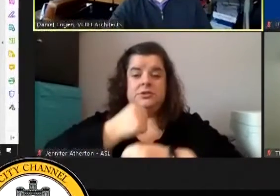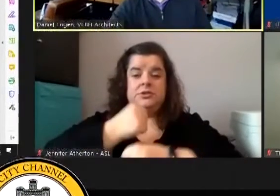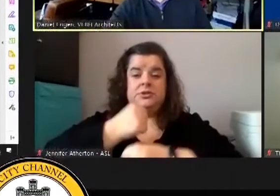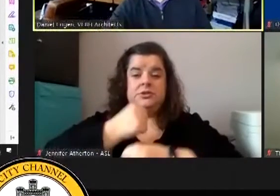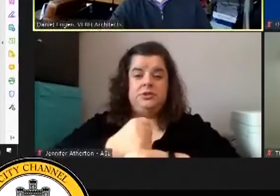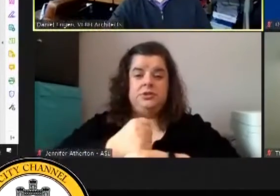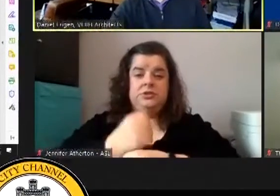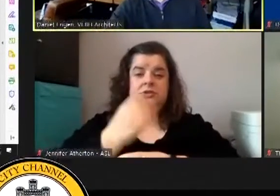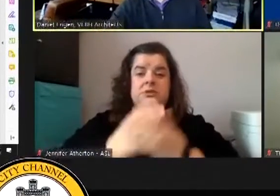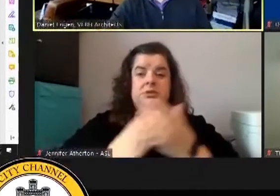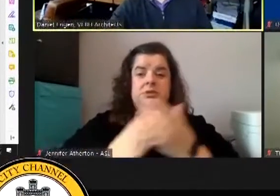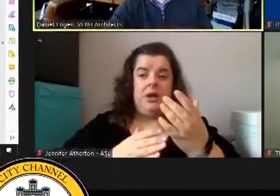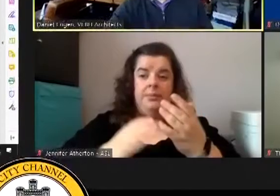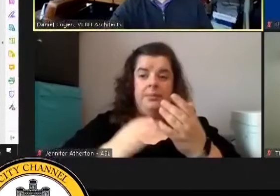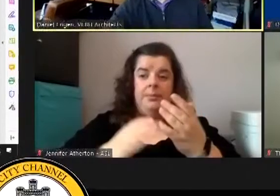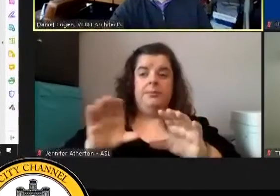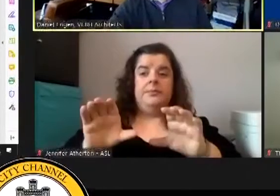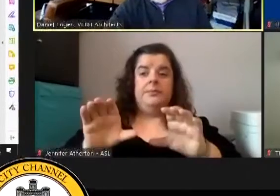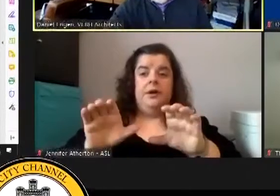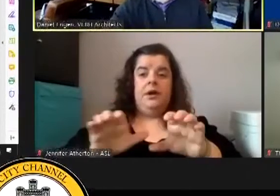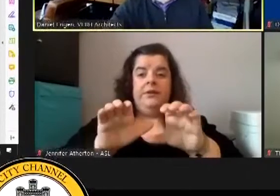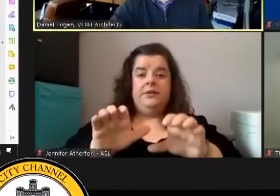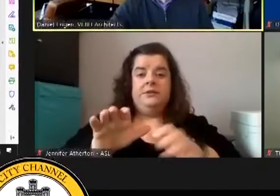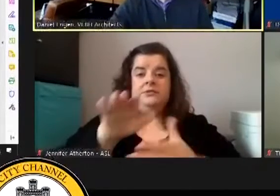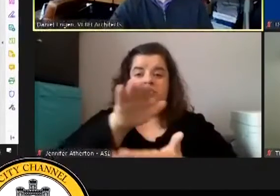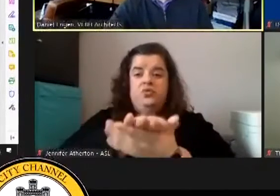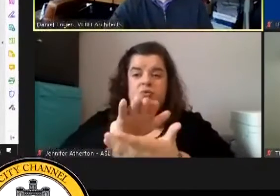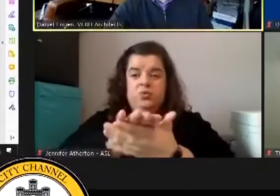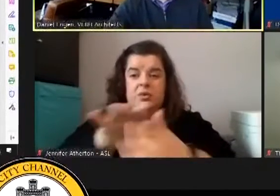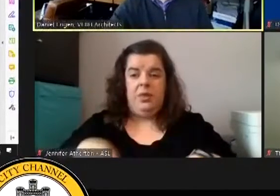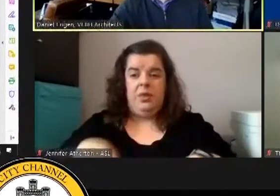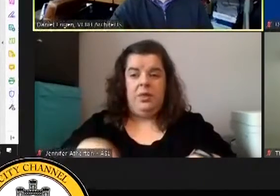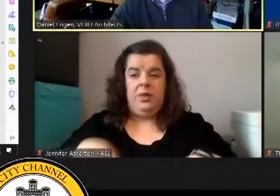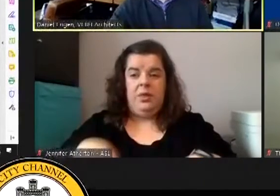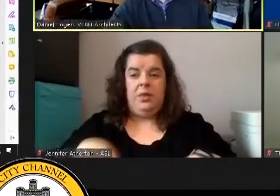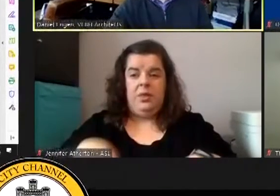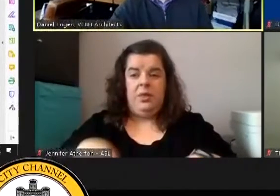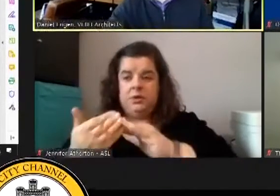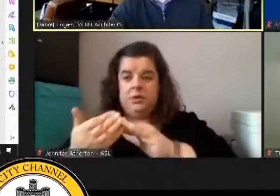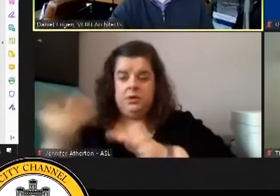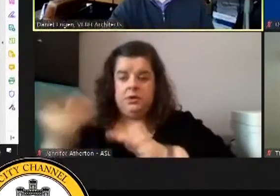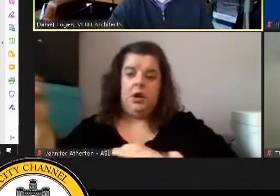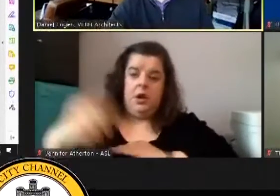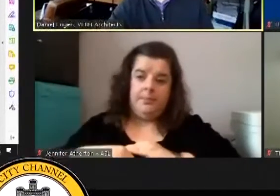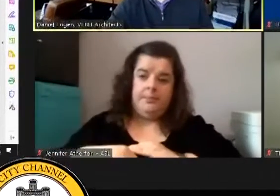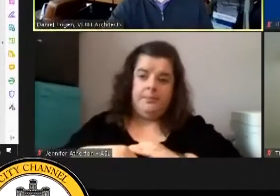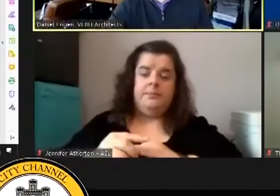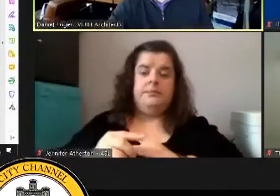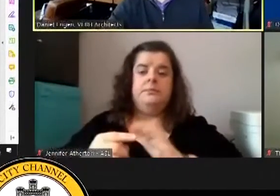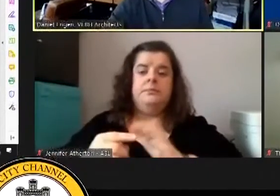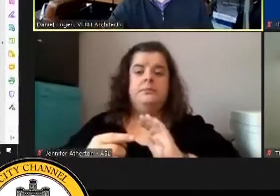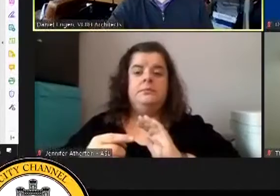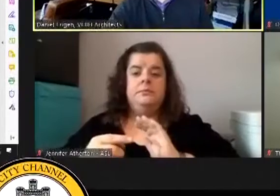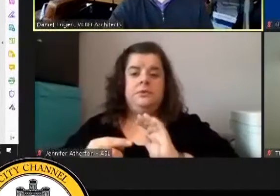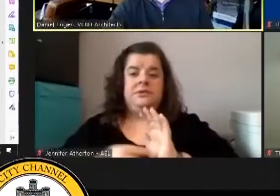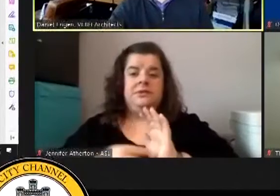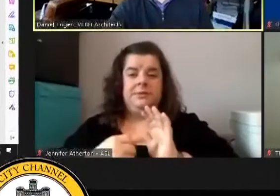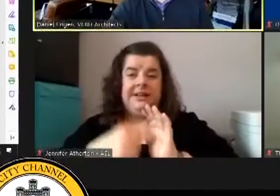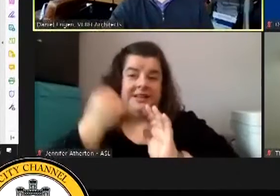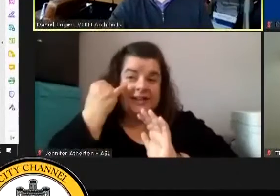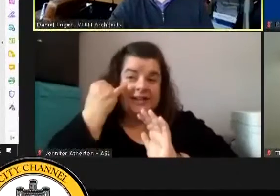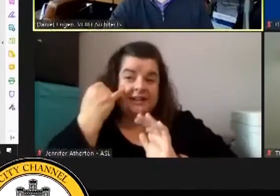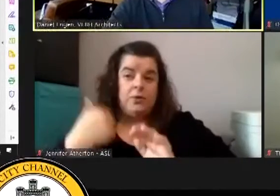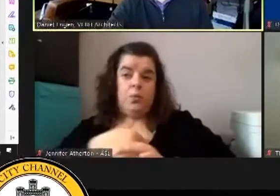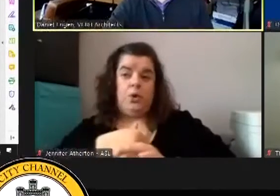seminary holds that they invite community to come. And sometimes those, if we're worried about having